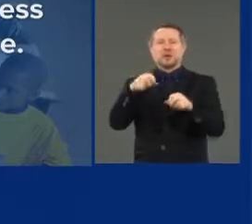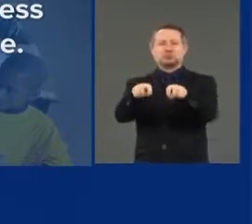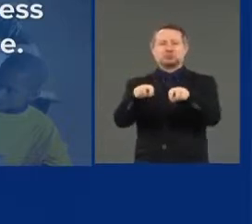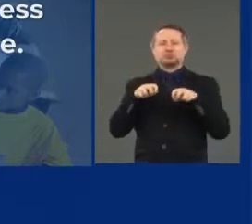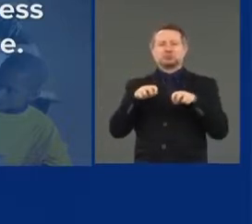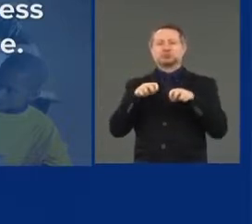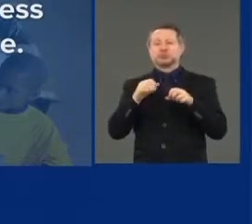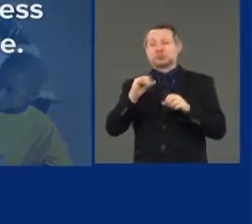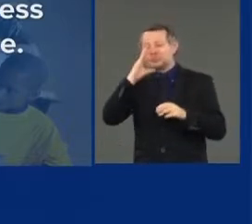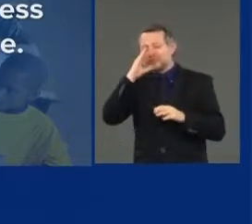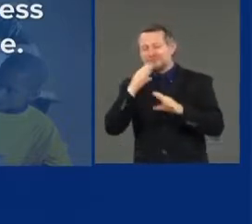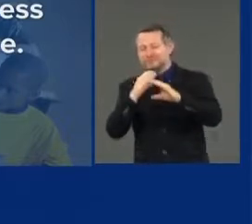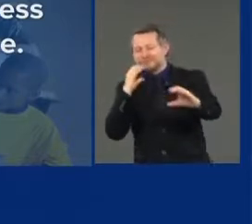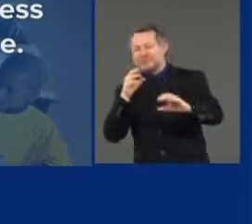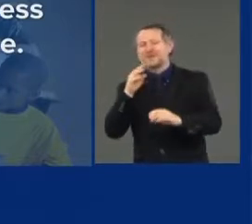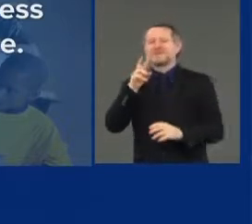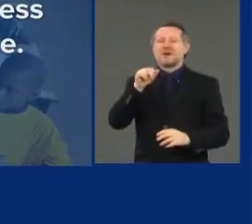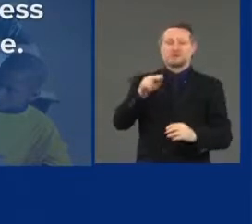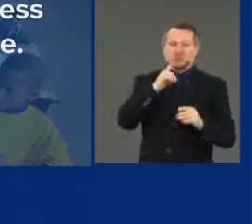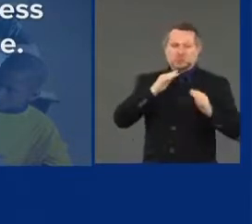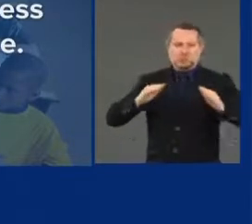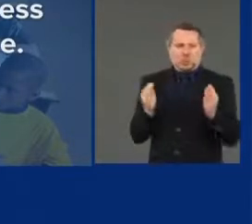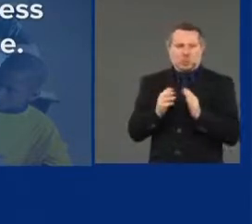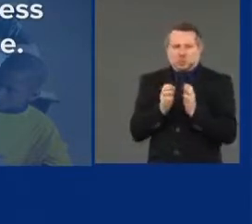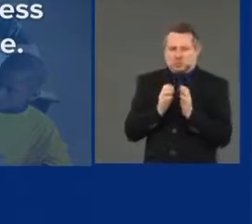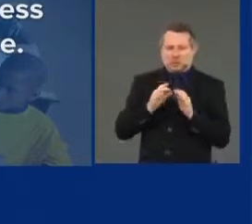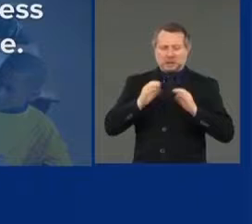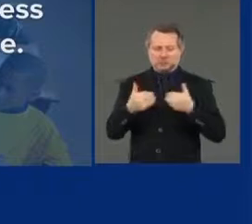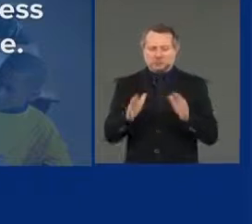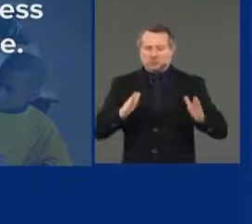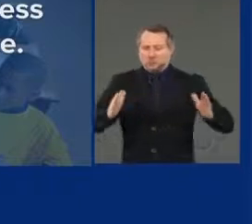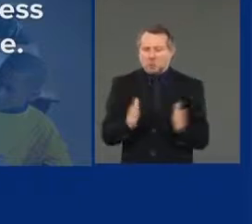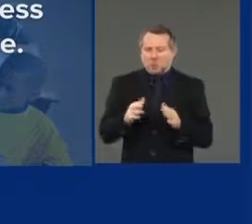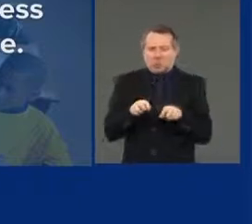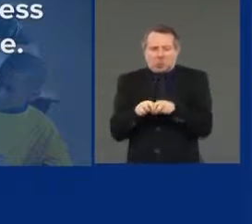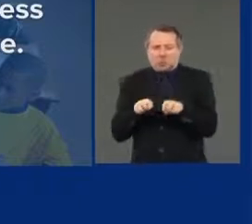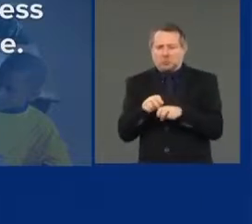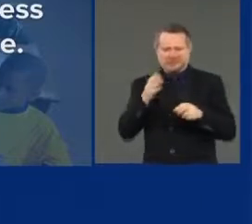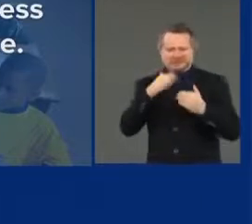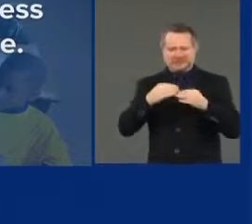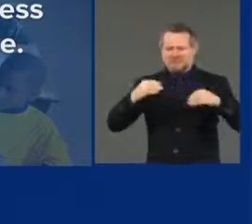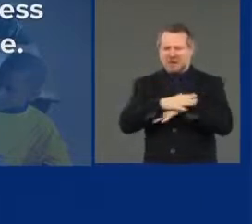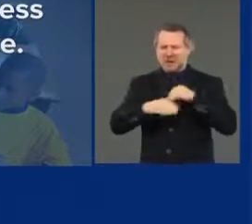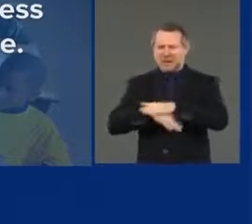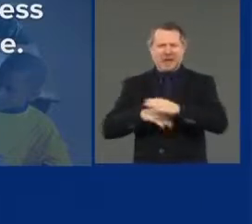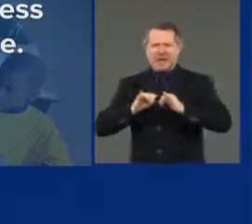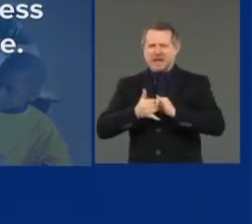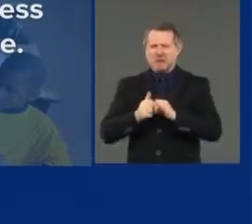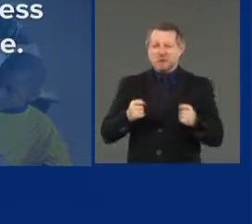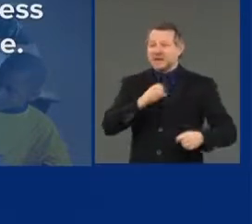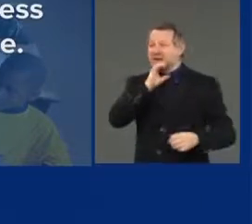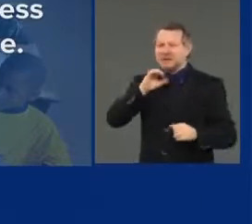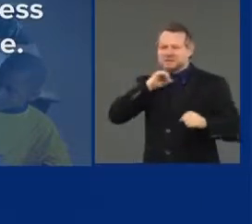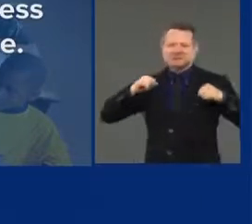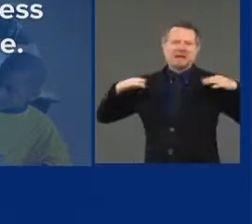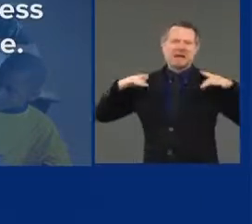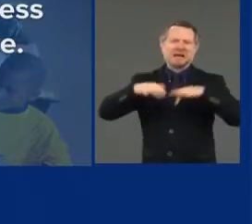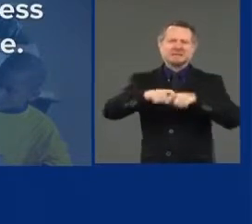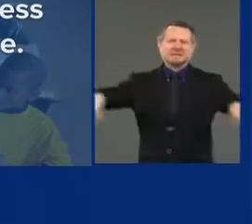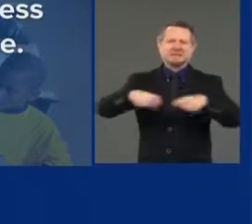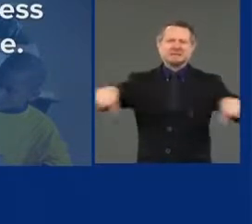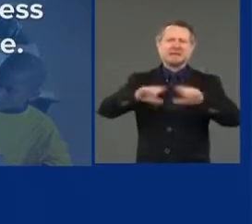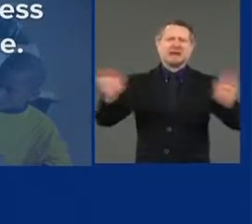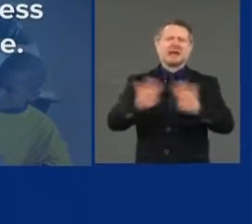reduce density in a classroom? How do you reduce density in a cafeteria, on a school bus,